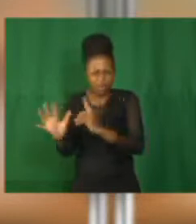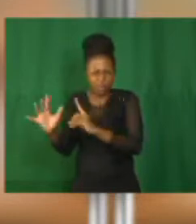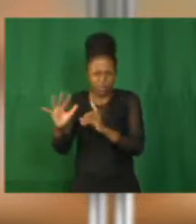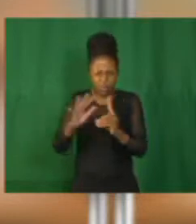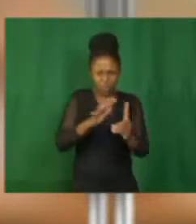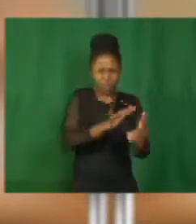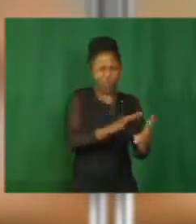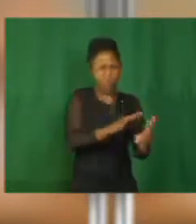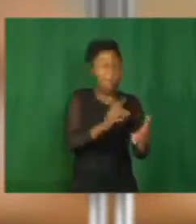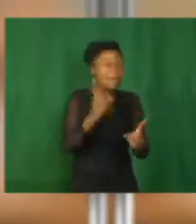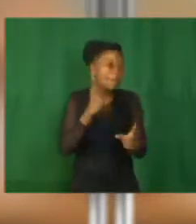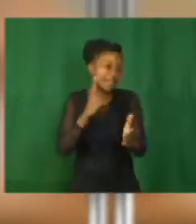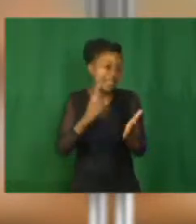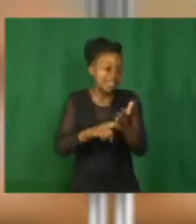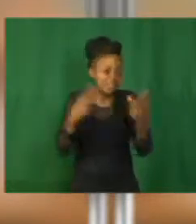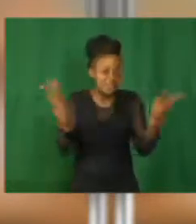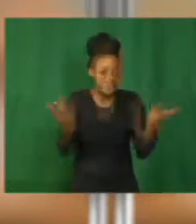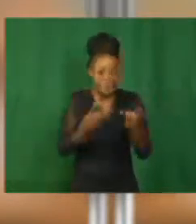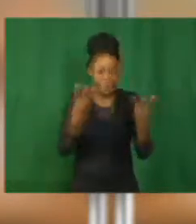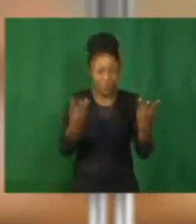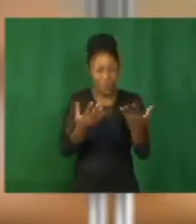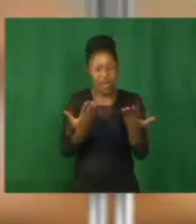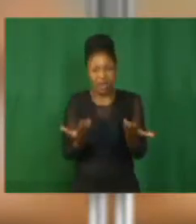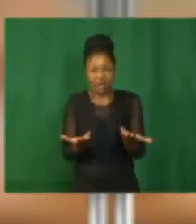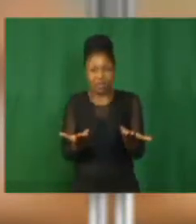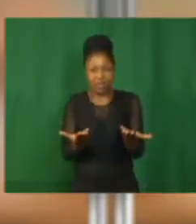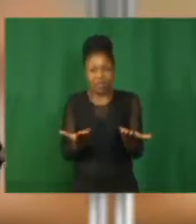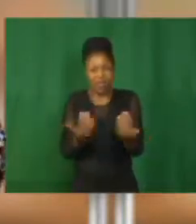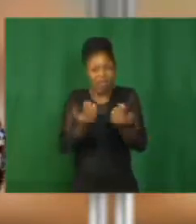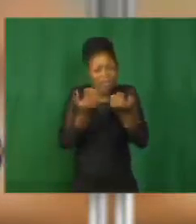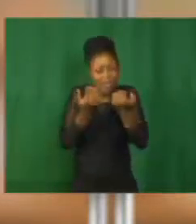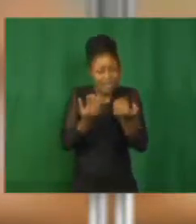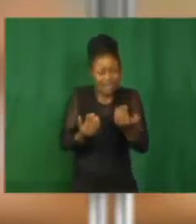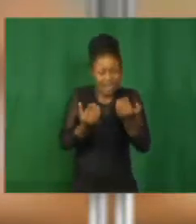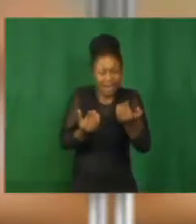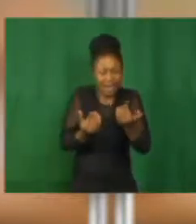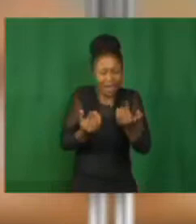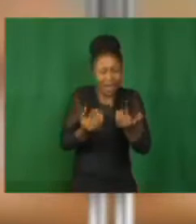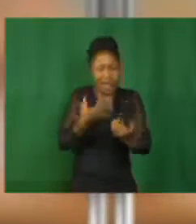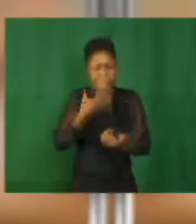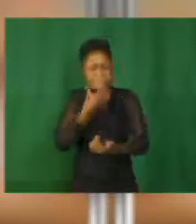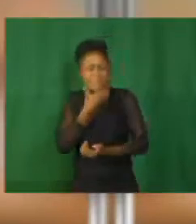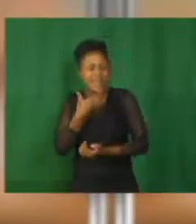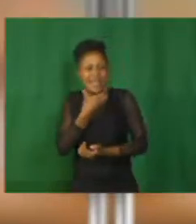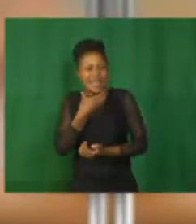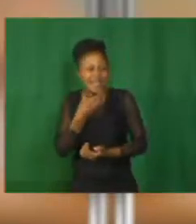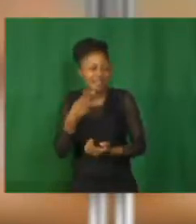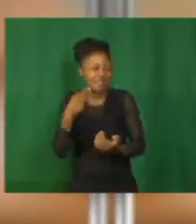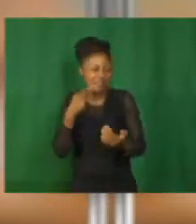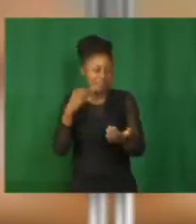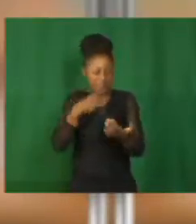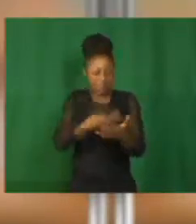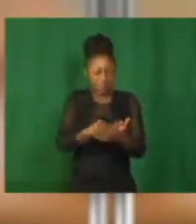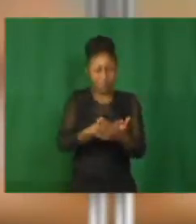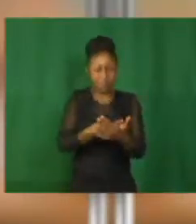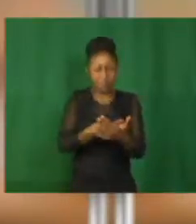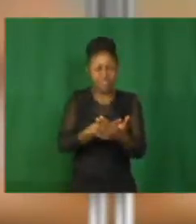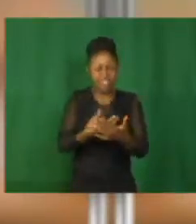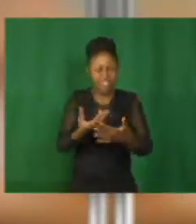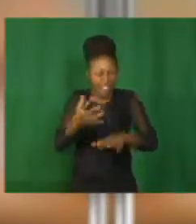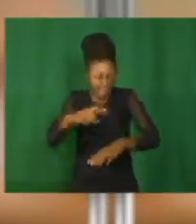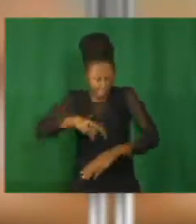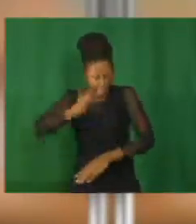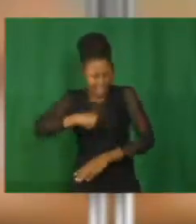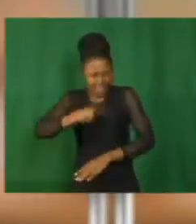the story? What kind of a person can we draw from the